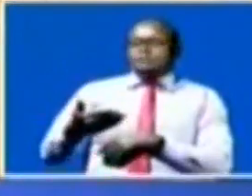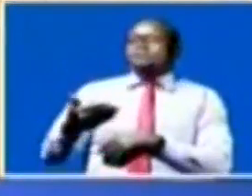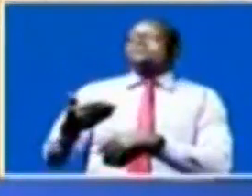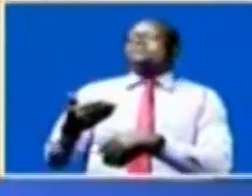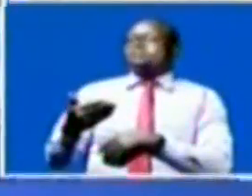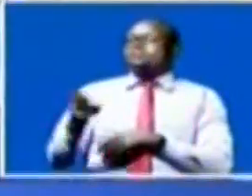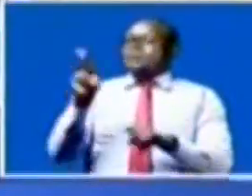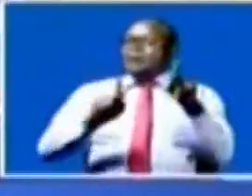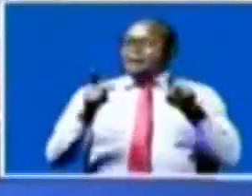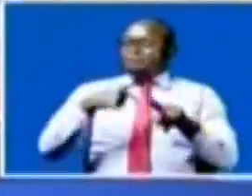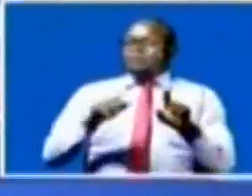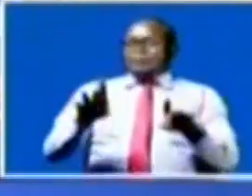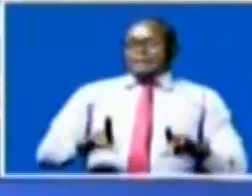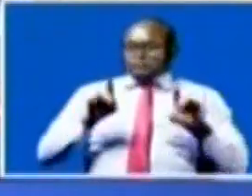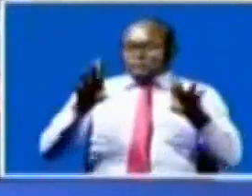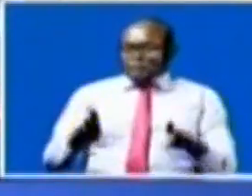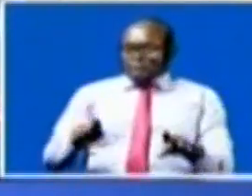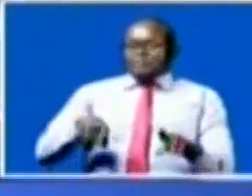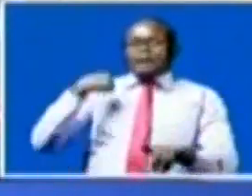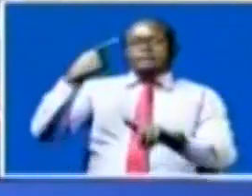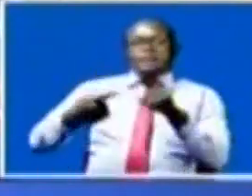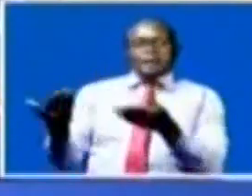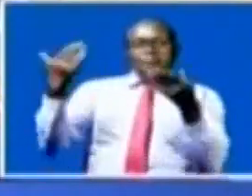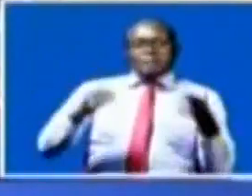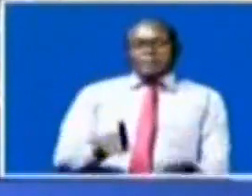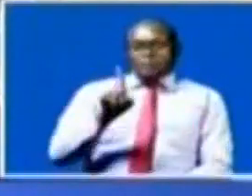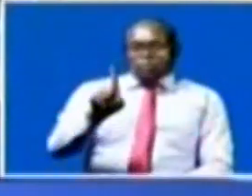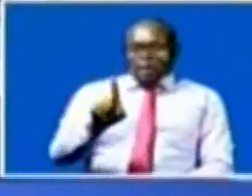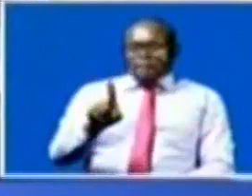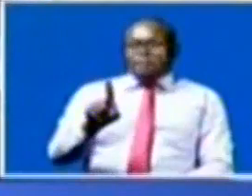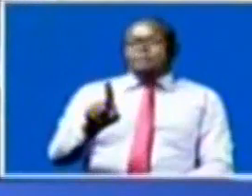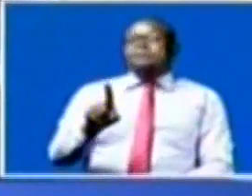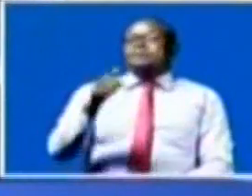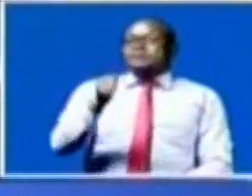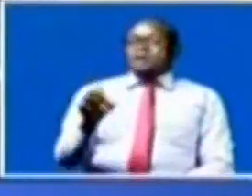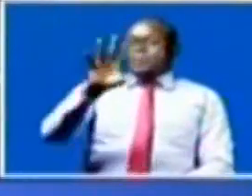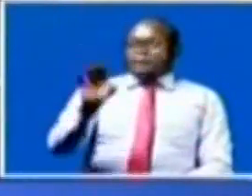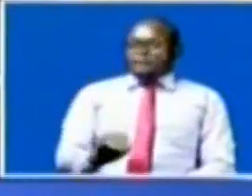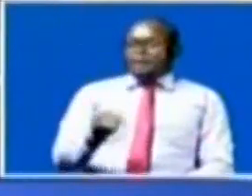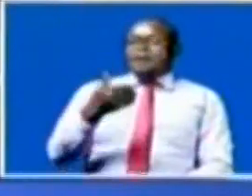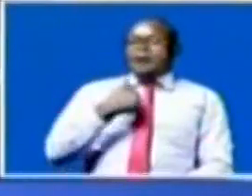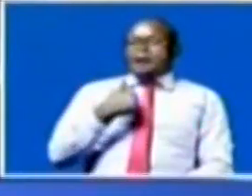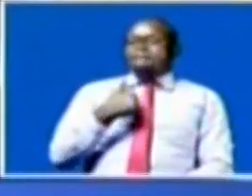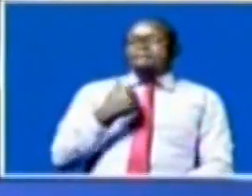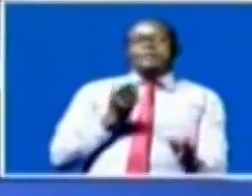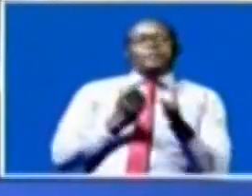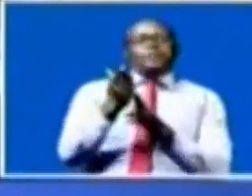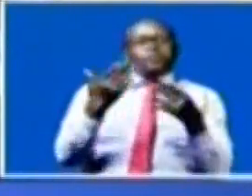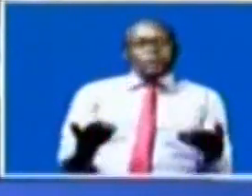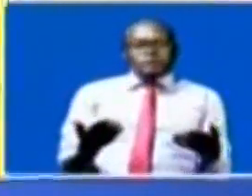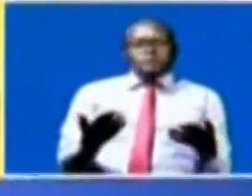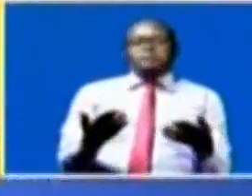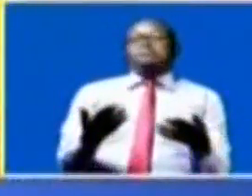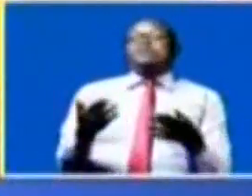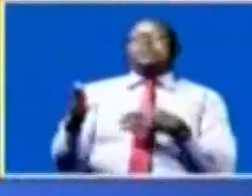from Australia. Kila mwaka naleta kondoo moja. Na huko South Africa tunapewa mbegu kulingana na